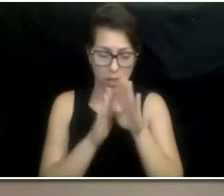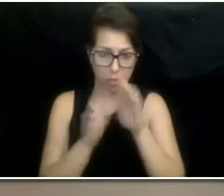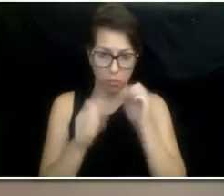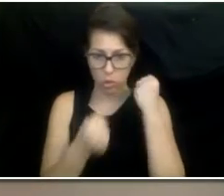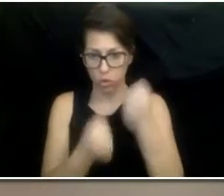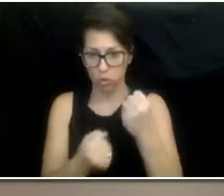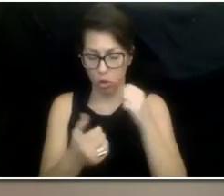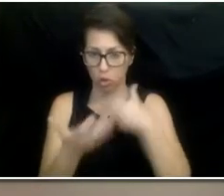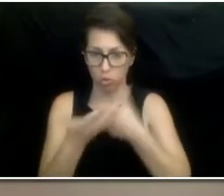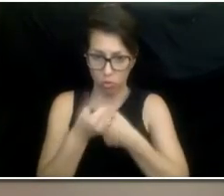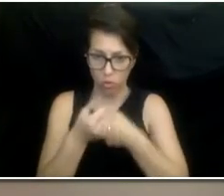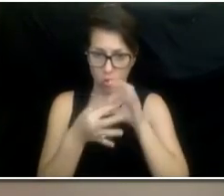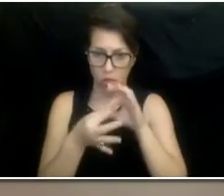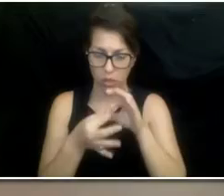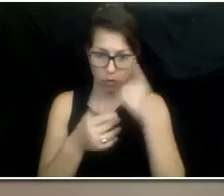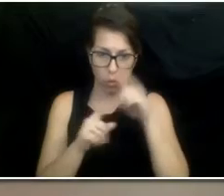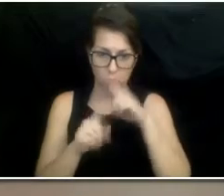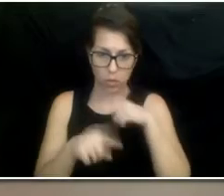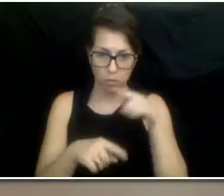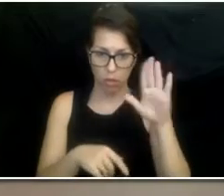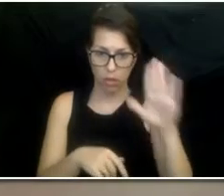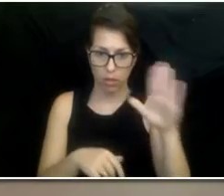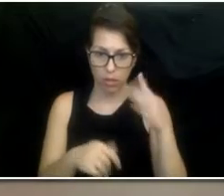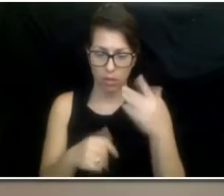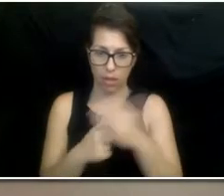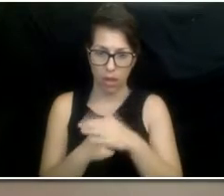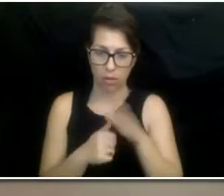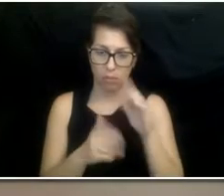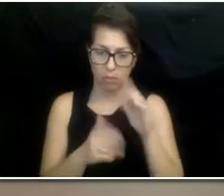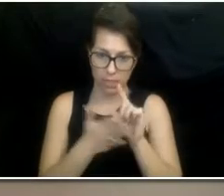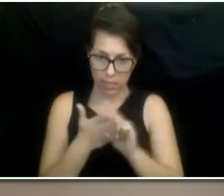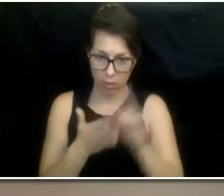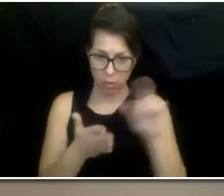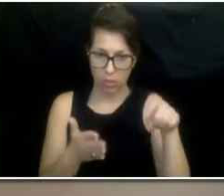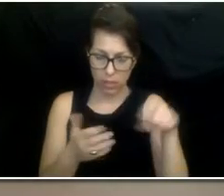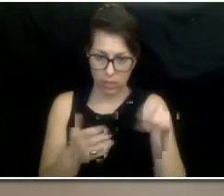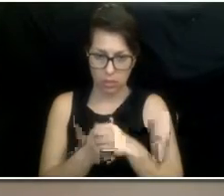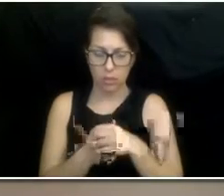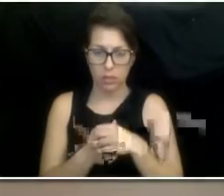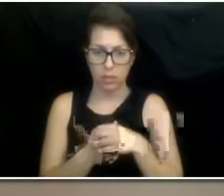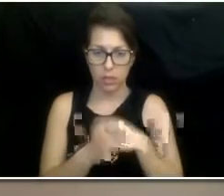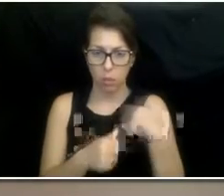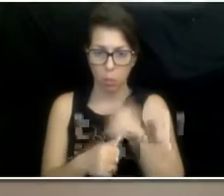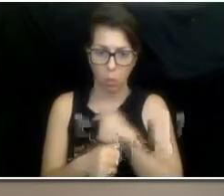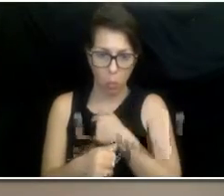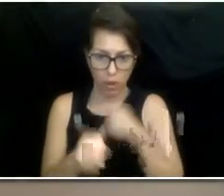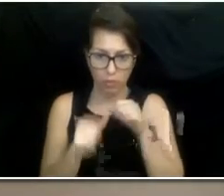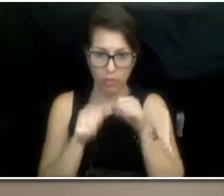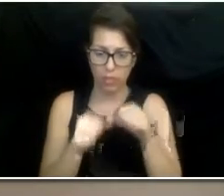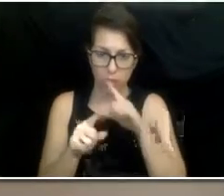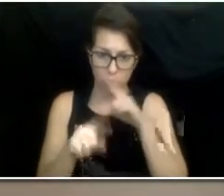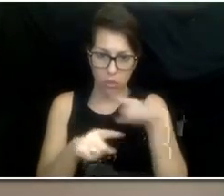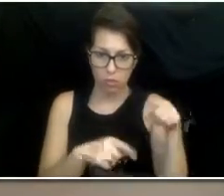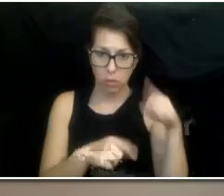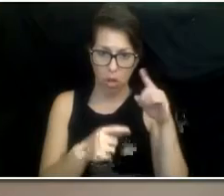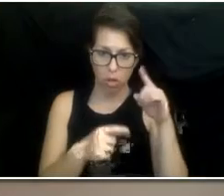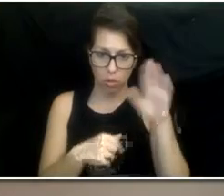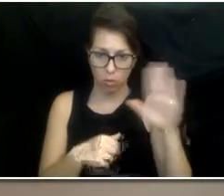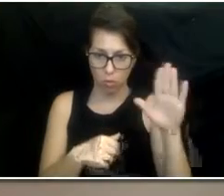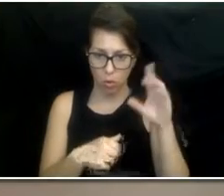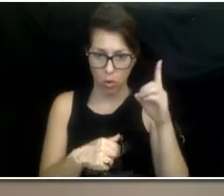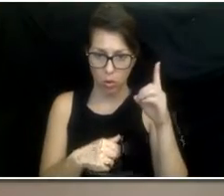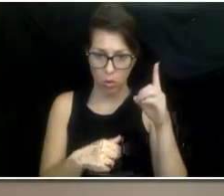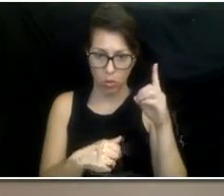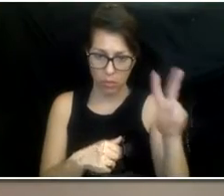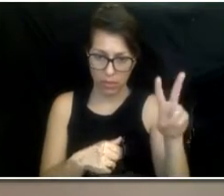that inevitably will come comes we must be available with appropriate funding to meet this anticip ated demand or we risk sending